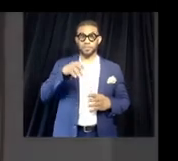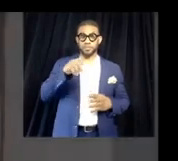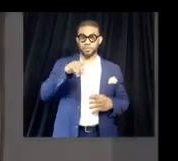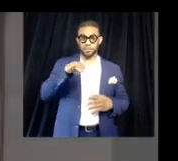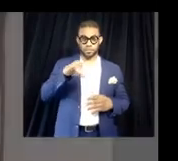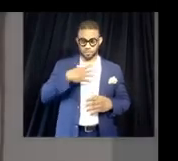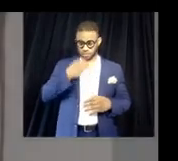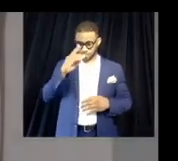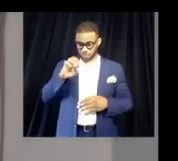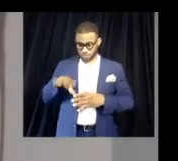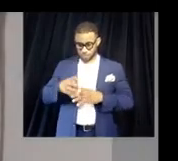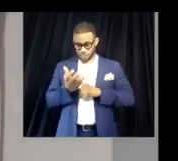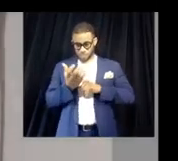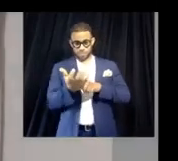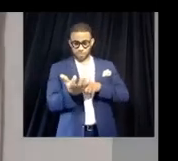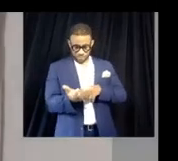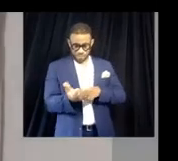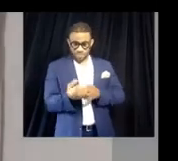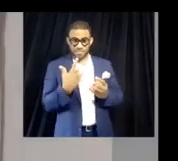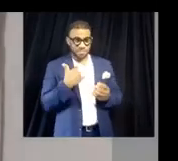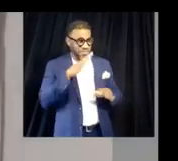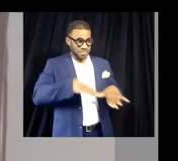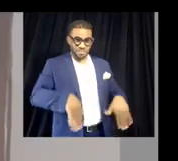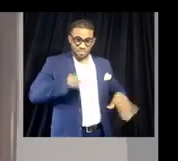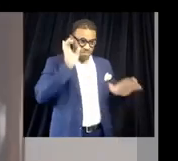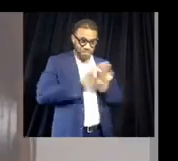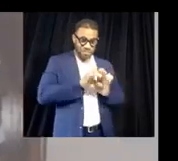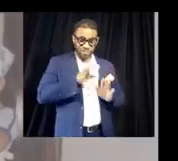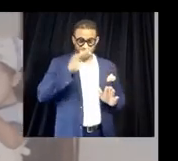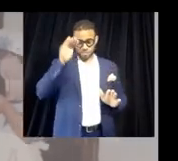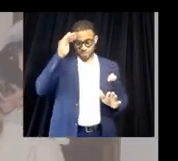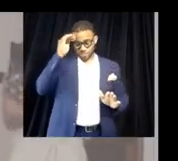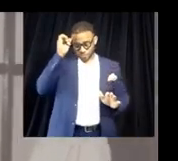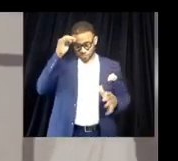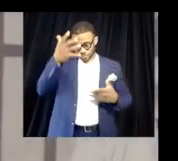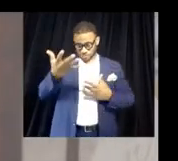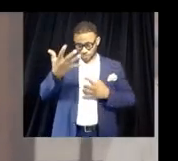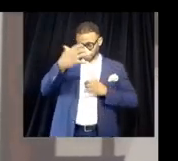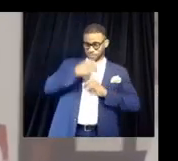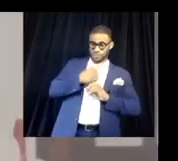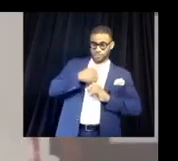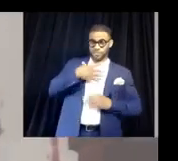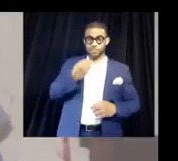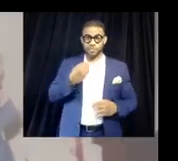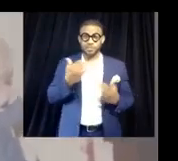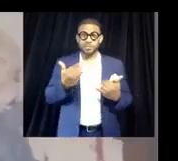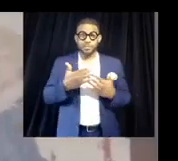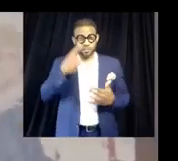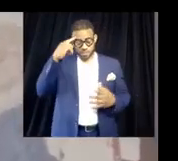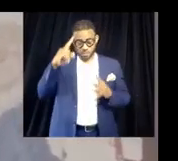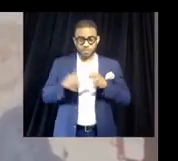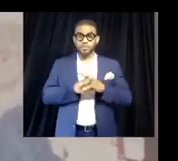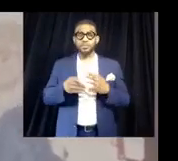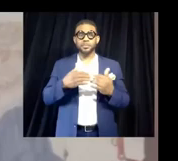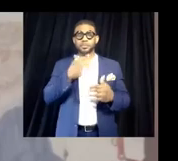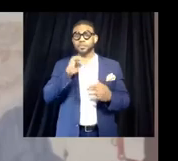A plastic white doll makes an appearance in many of my childhood photos as a visual reminder of trying to embody whiteness. It didn't even cross